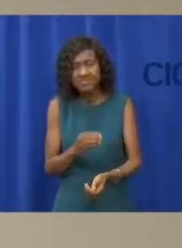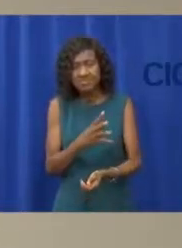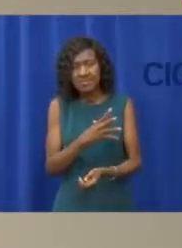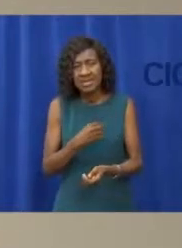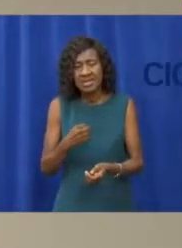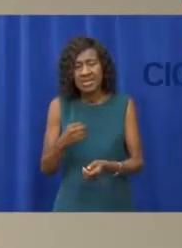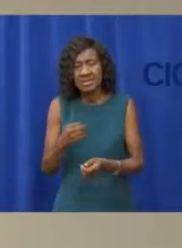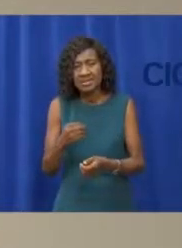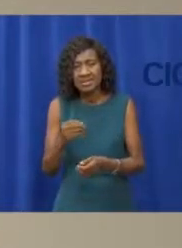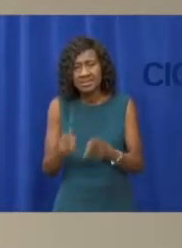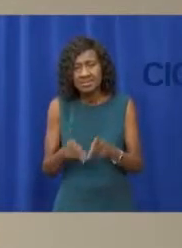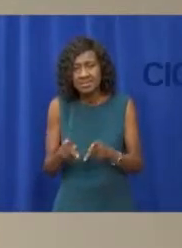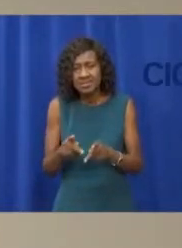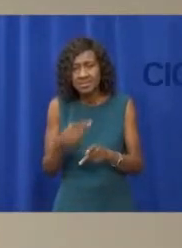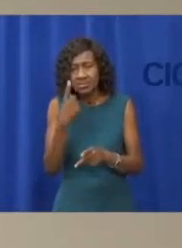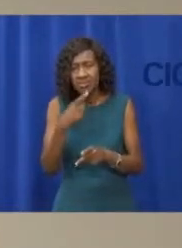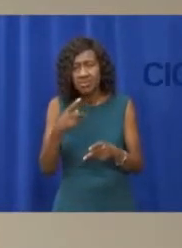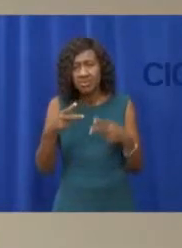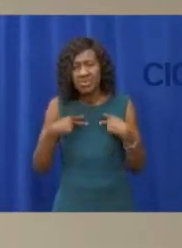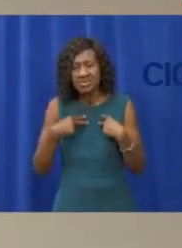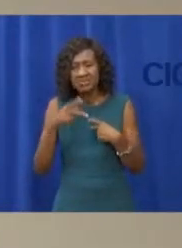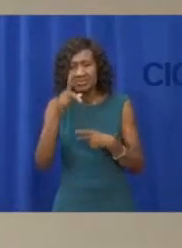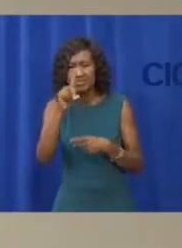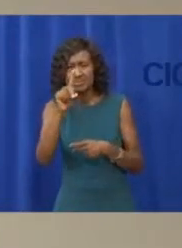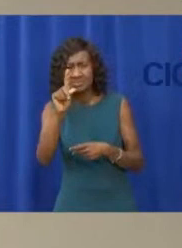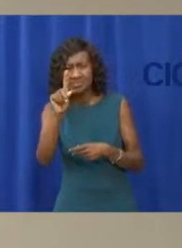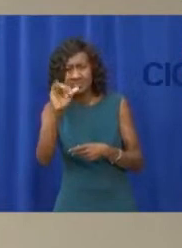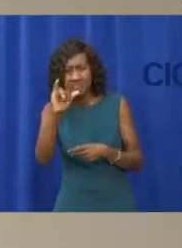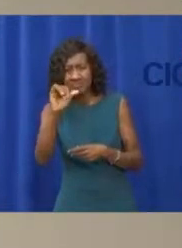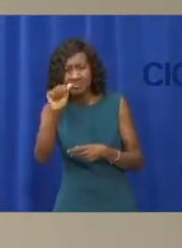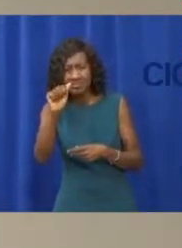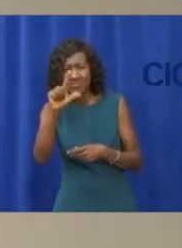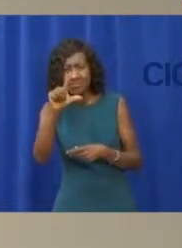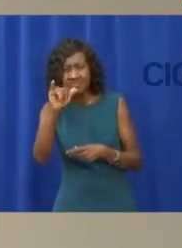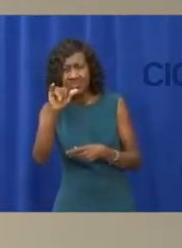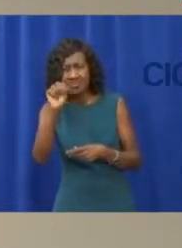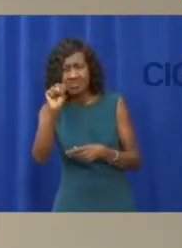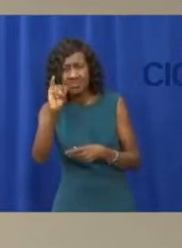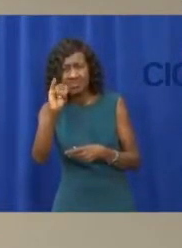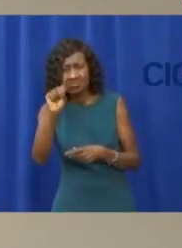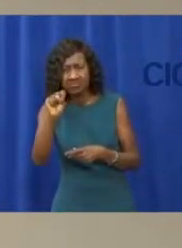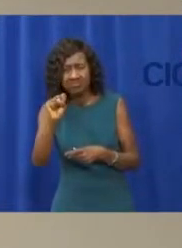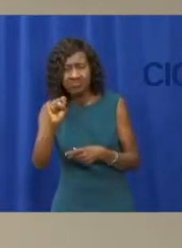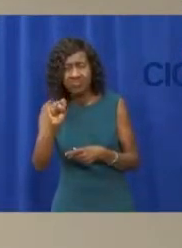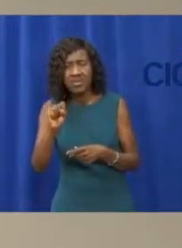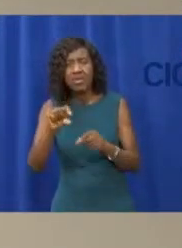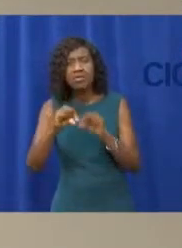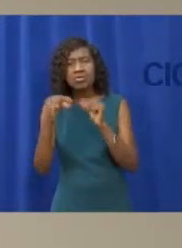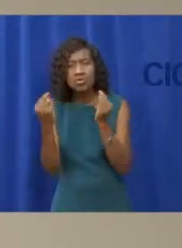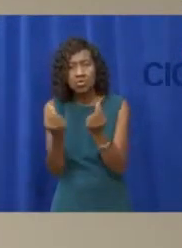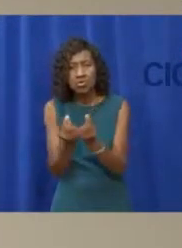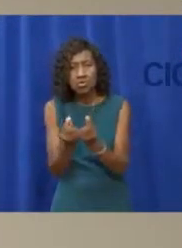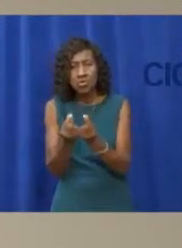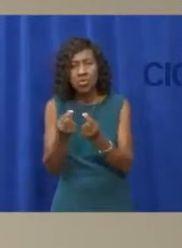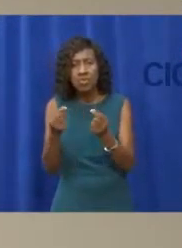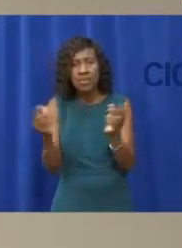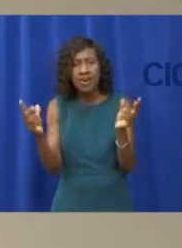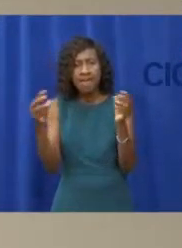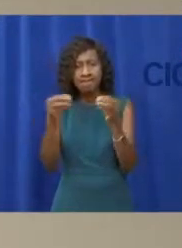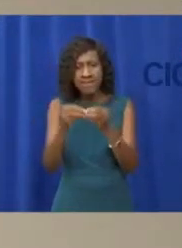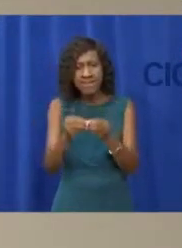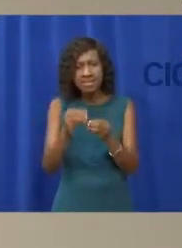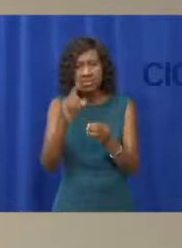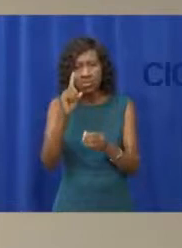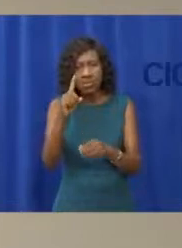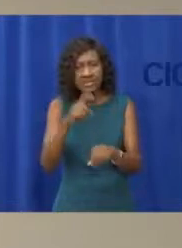and those undergoing dialysis. The task force meets at least once per day, and I am proud of the work they have done